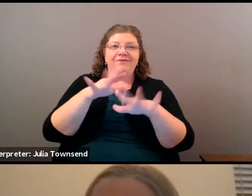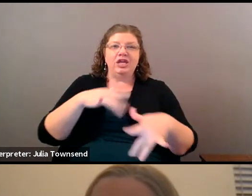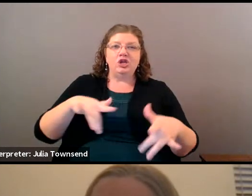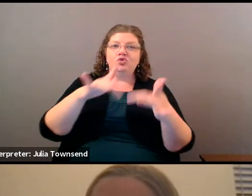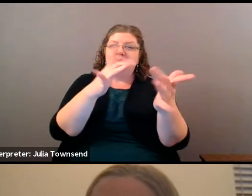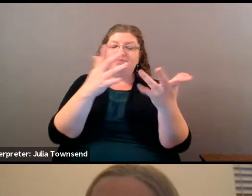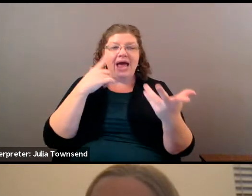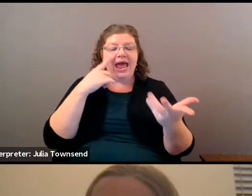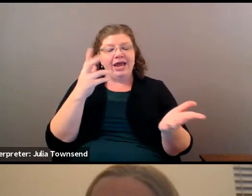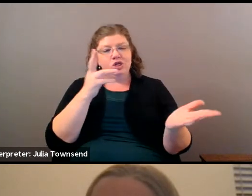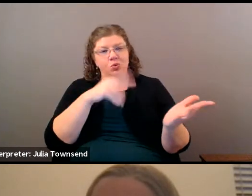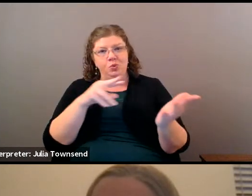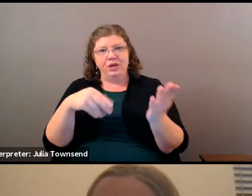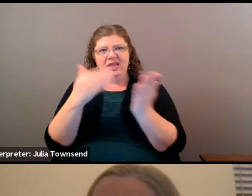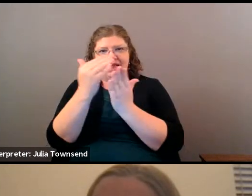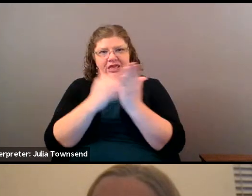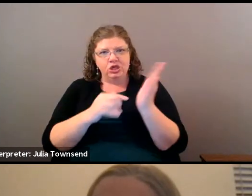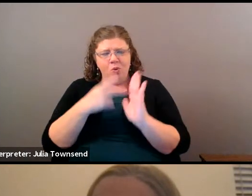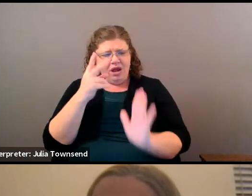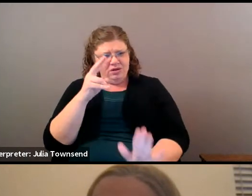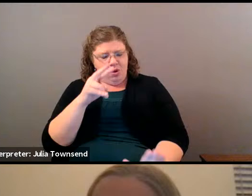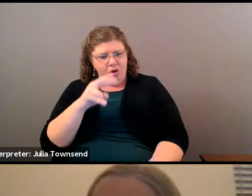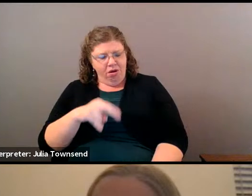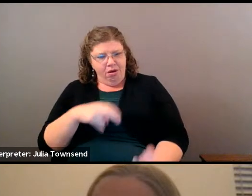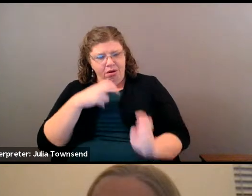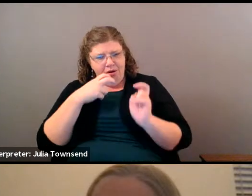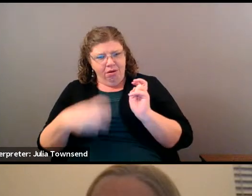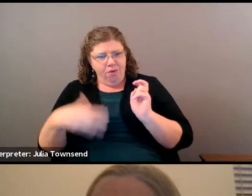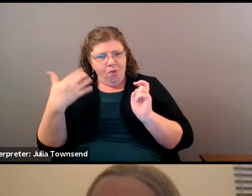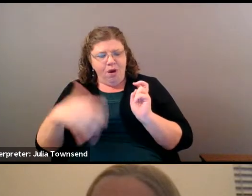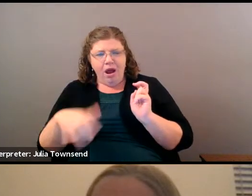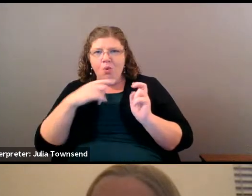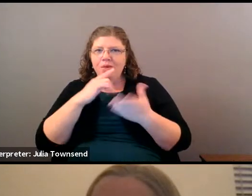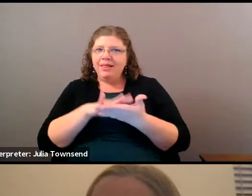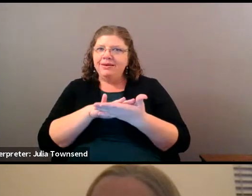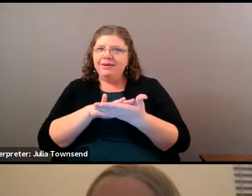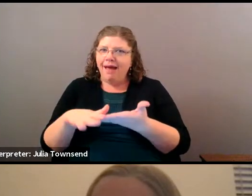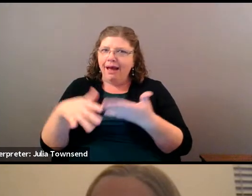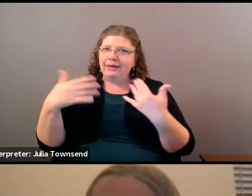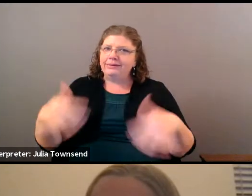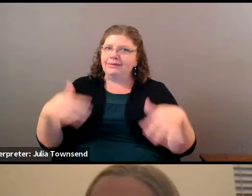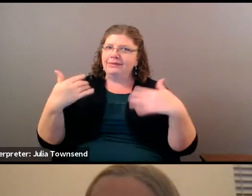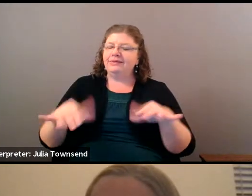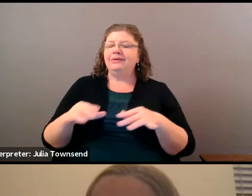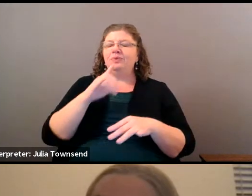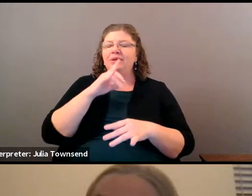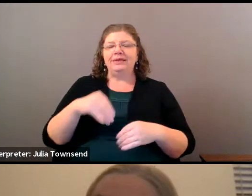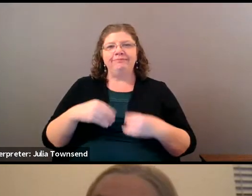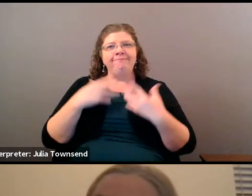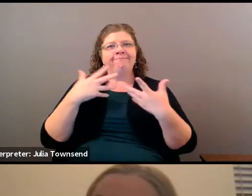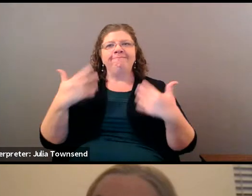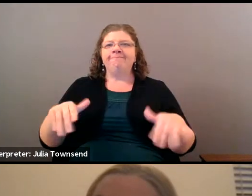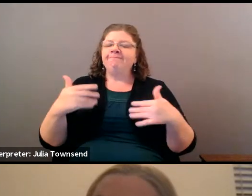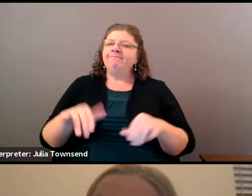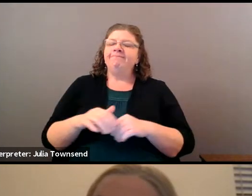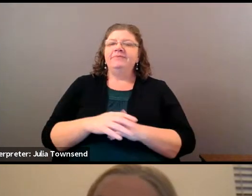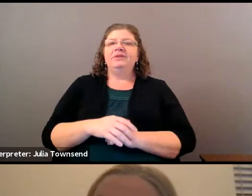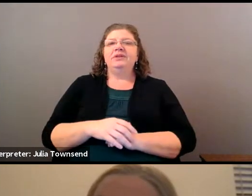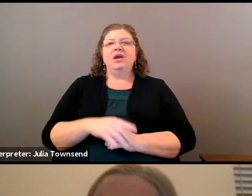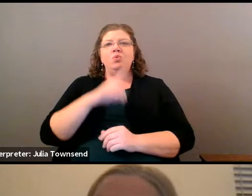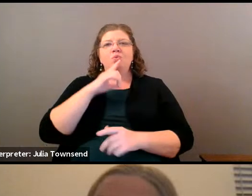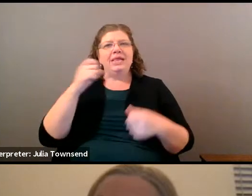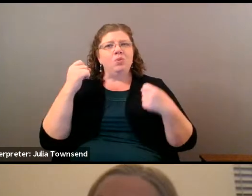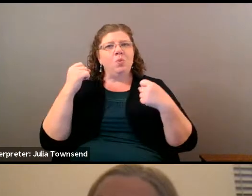the list twice and go, whoa, those are really nice. A very, just like, as I said, just a very